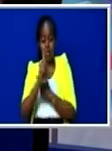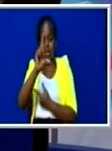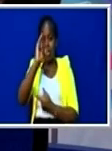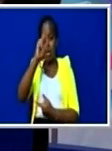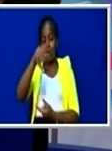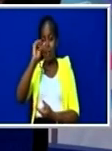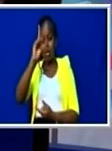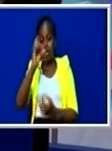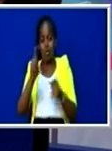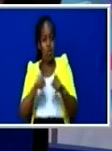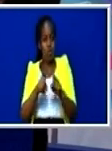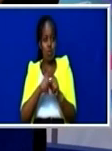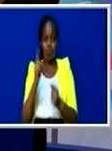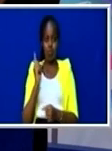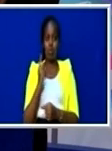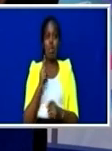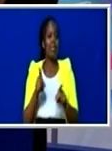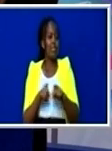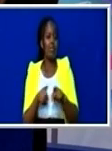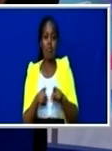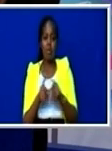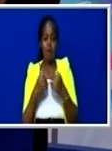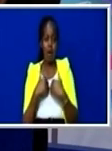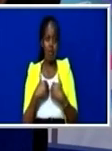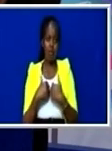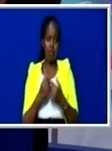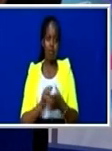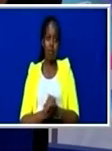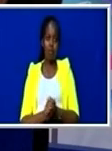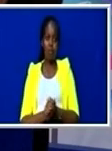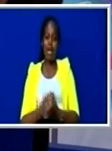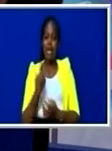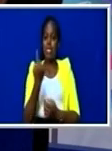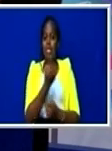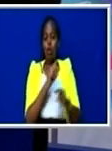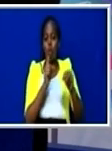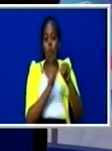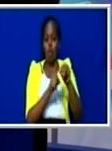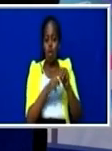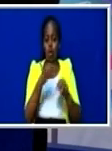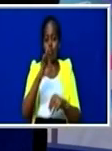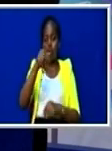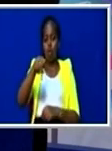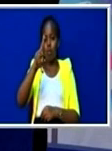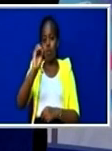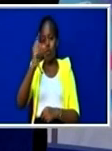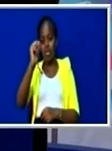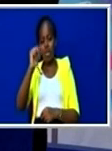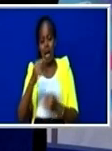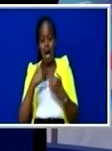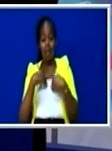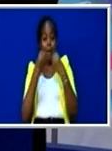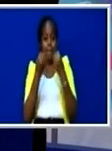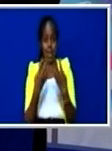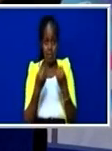Aha, So okay, even here, we still have the same case. So a single molecule of protein has so